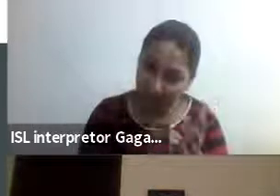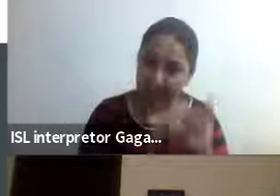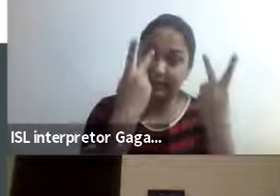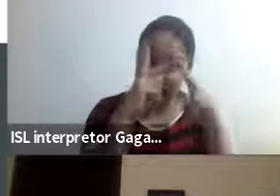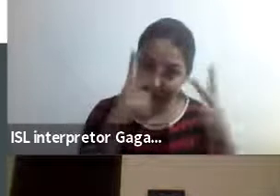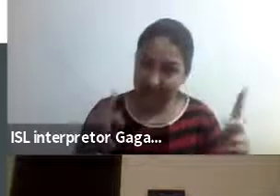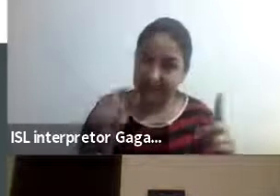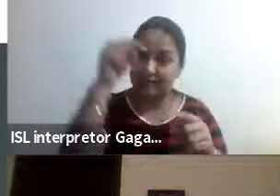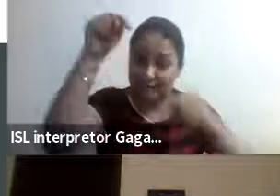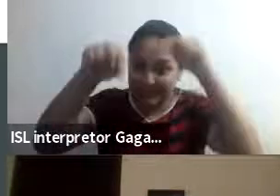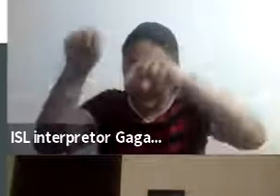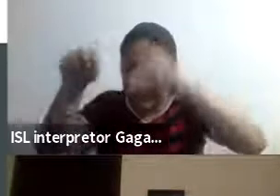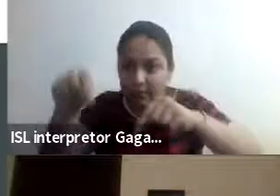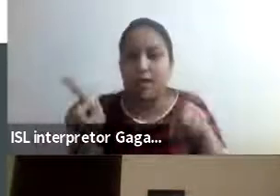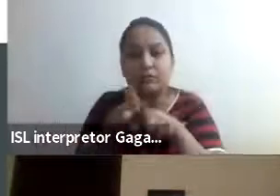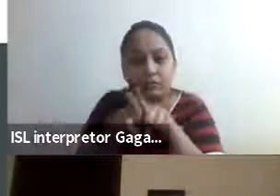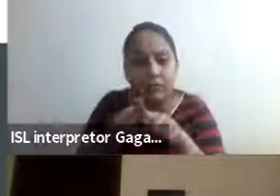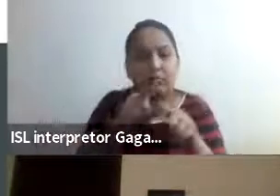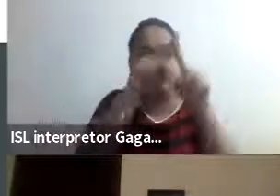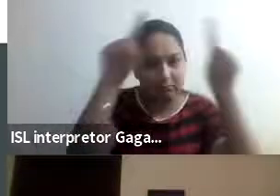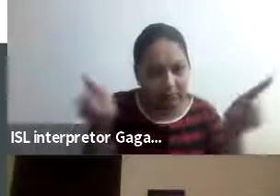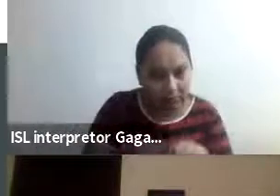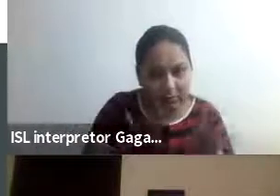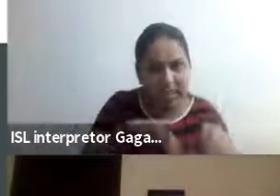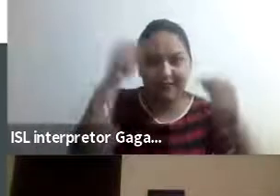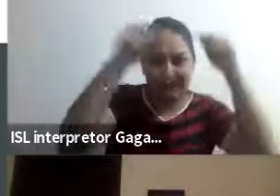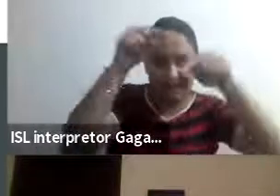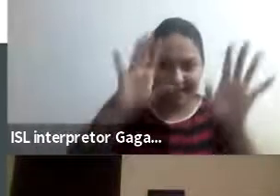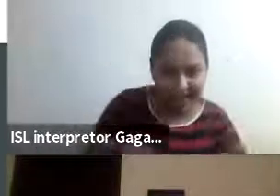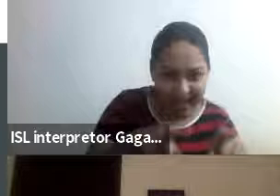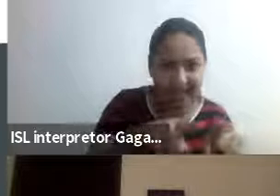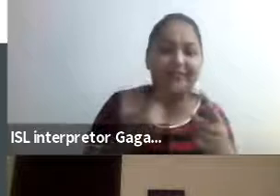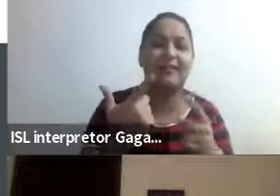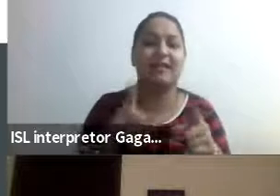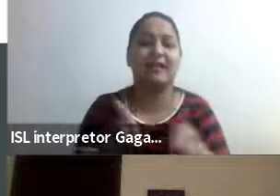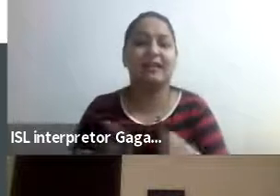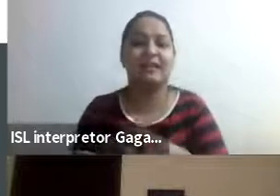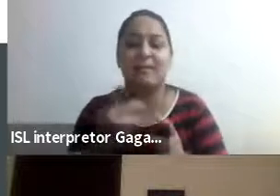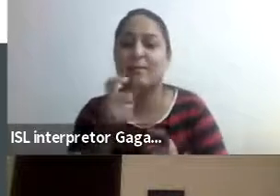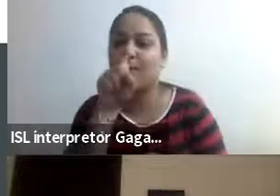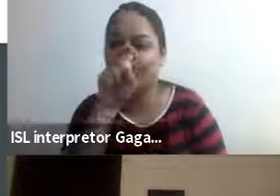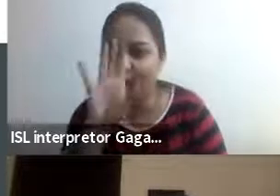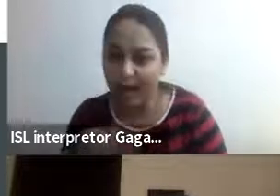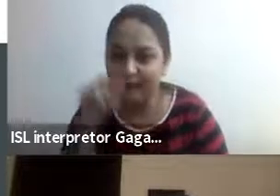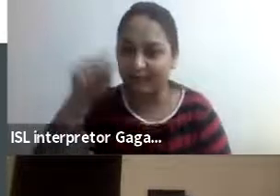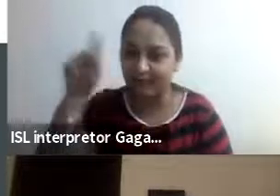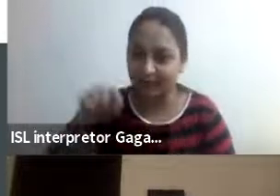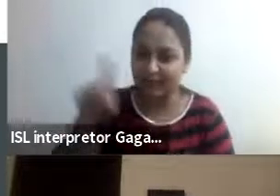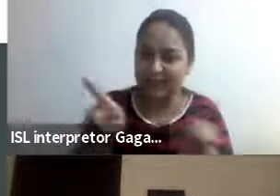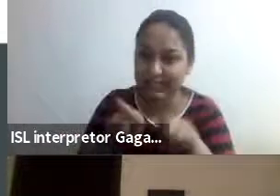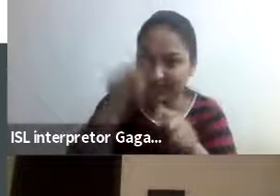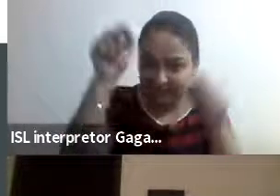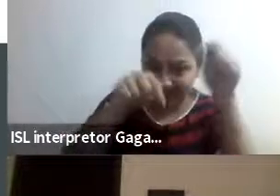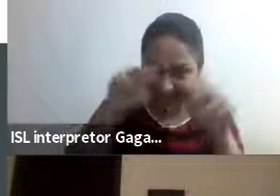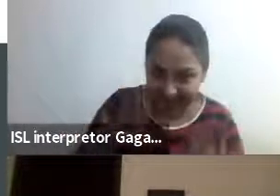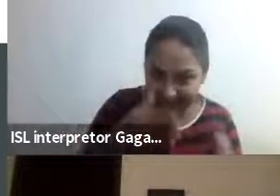variations of these triangles, of these trees, of these little designs. Sometimes she'll substitute